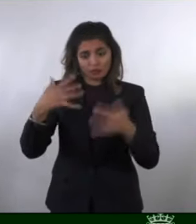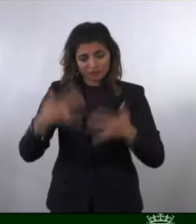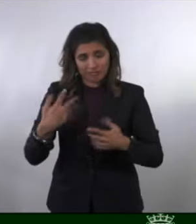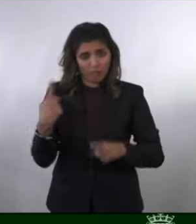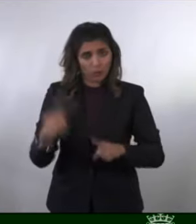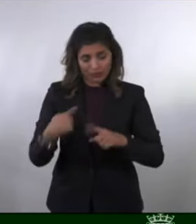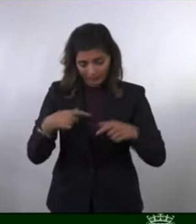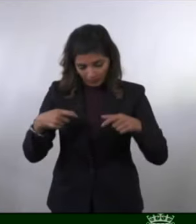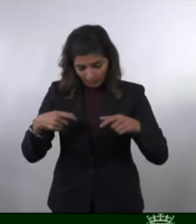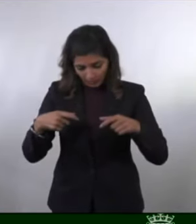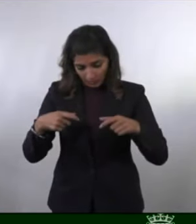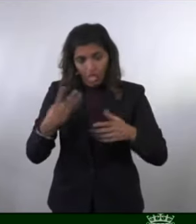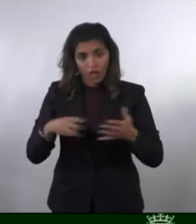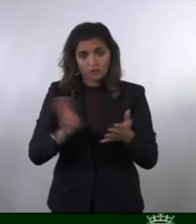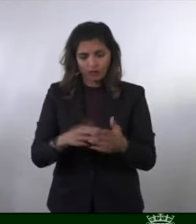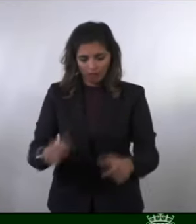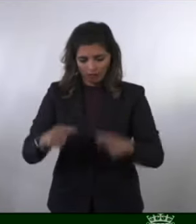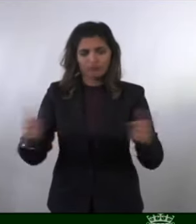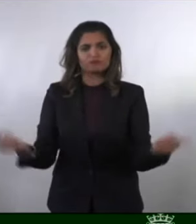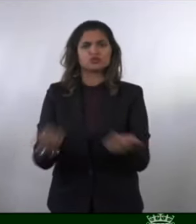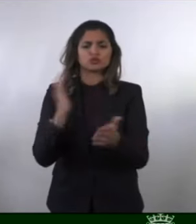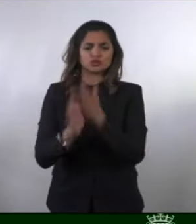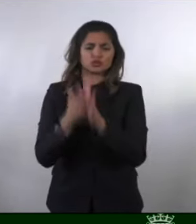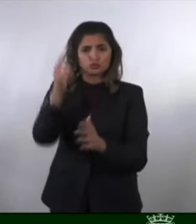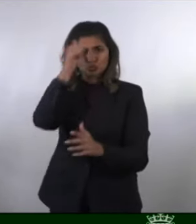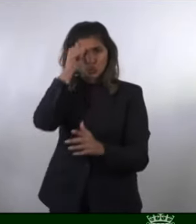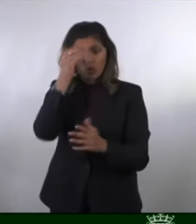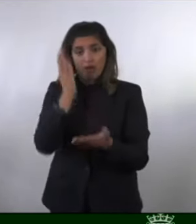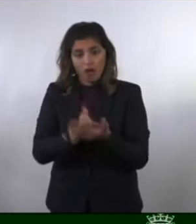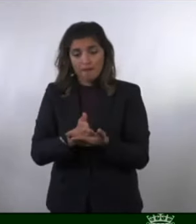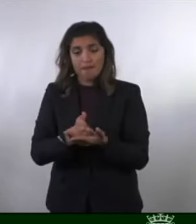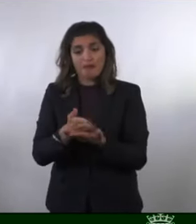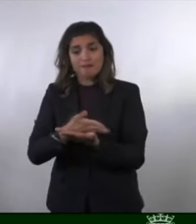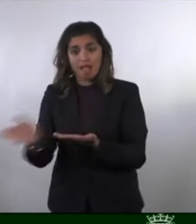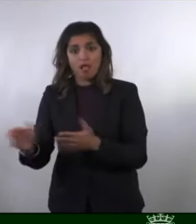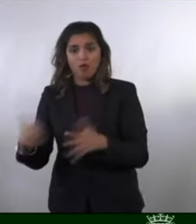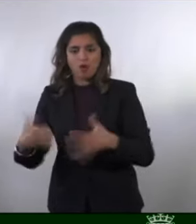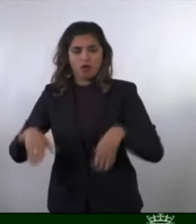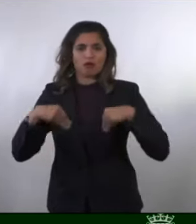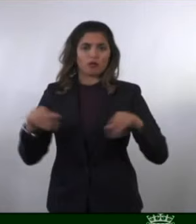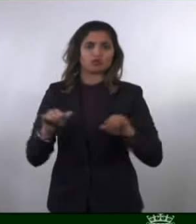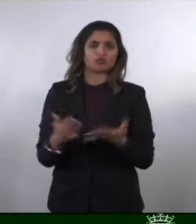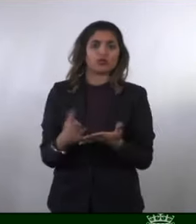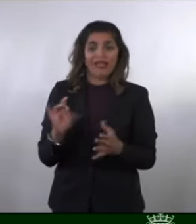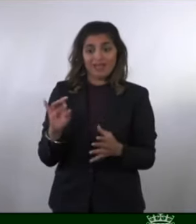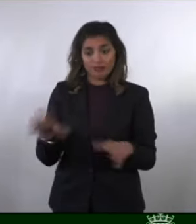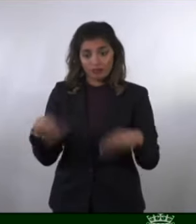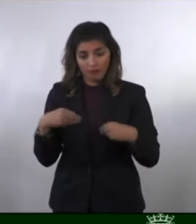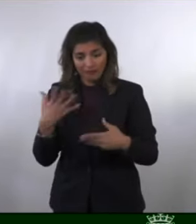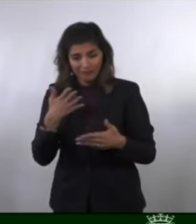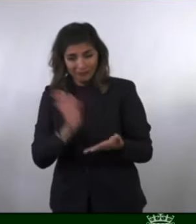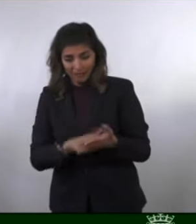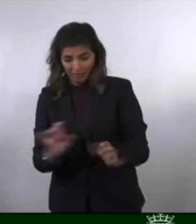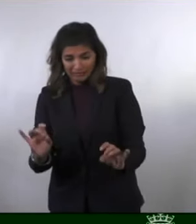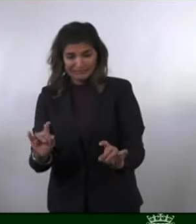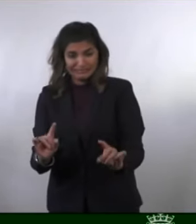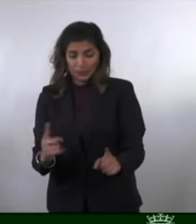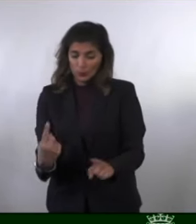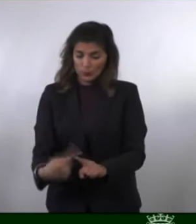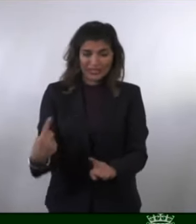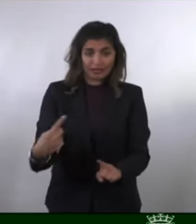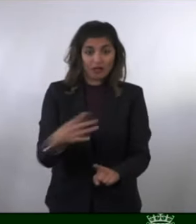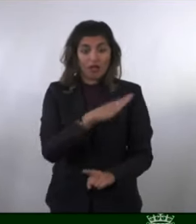to get you the result. Mass testing can tell you whether you're infectious or not within 15 minutes. The Army have